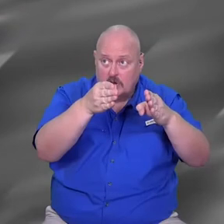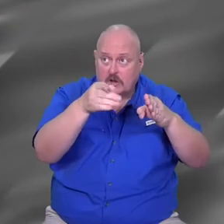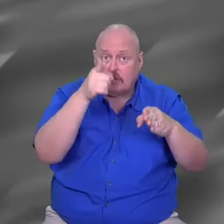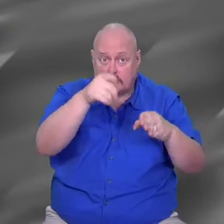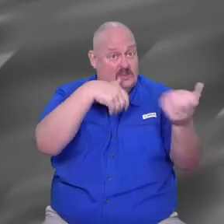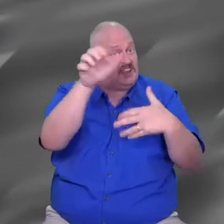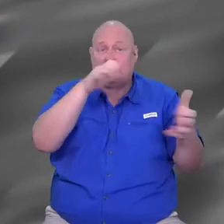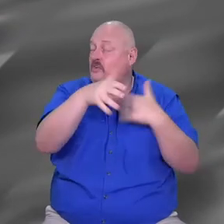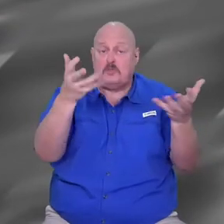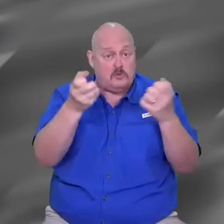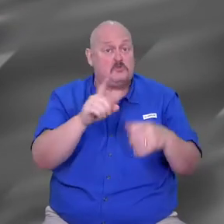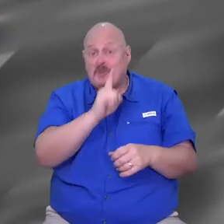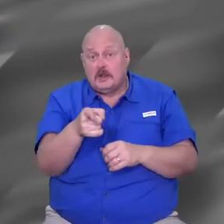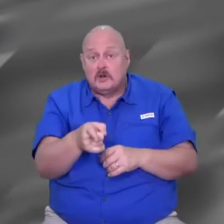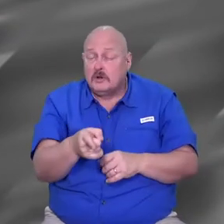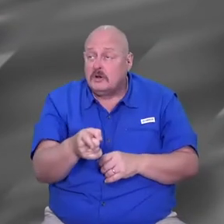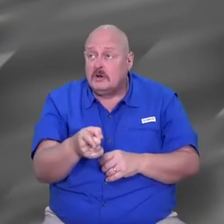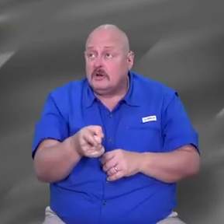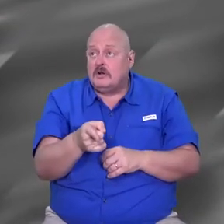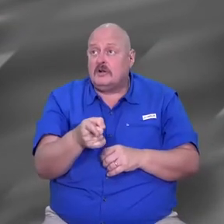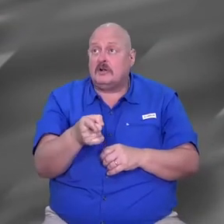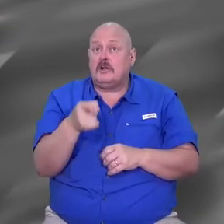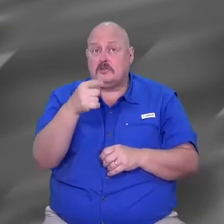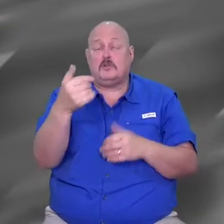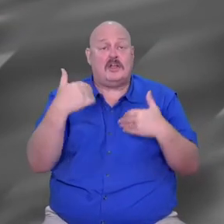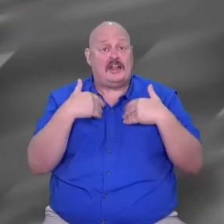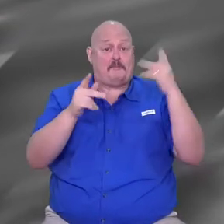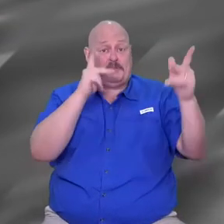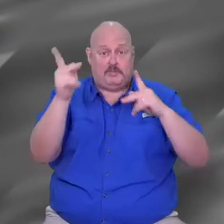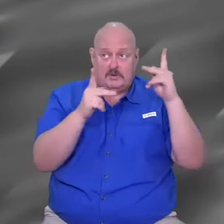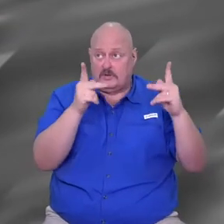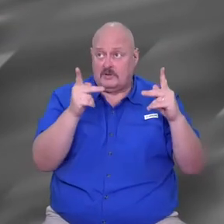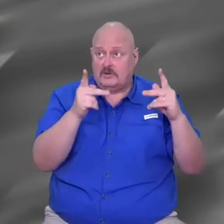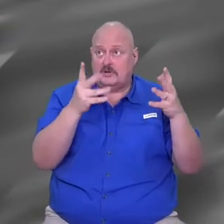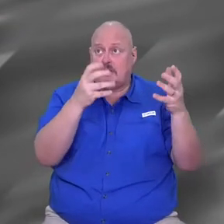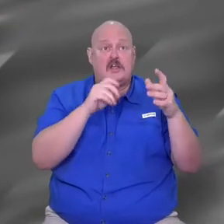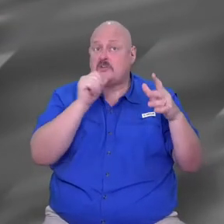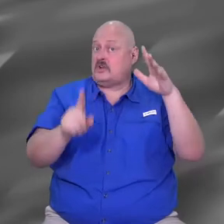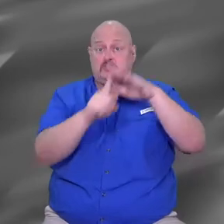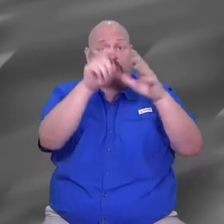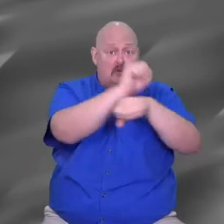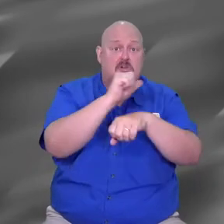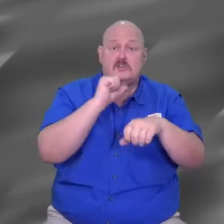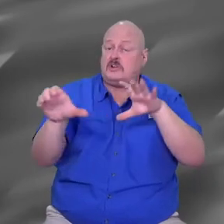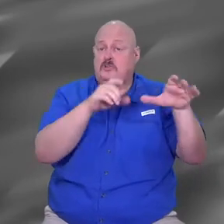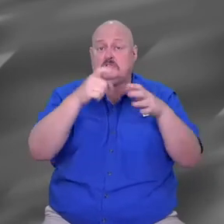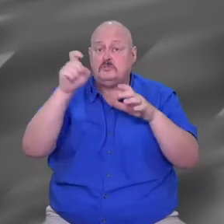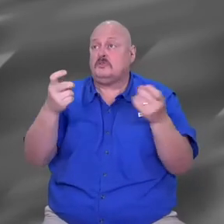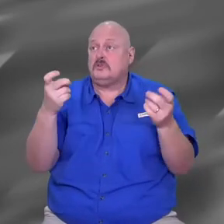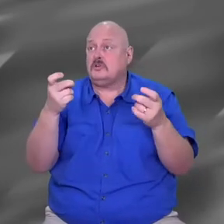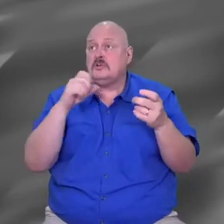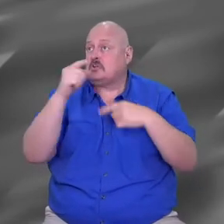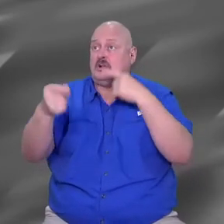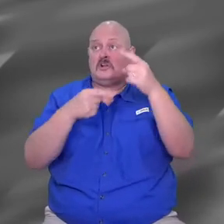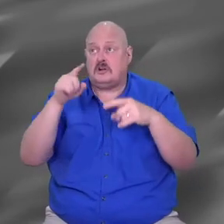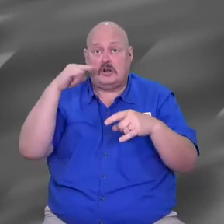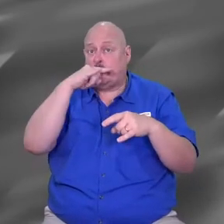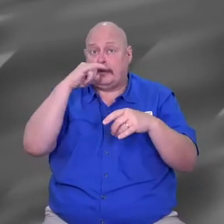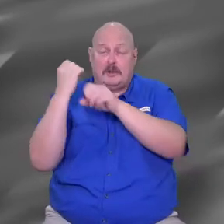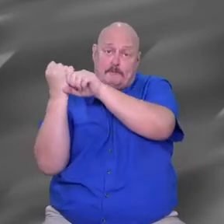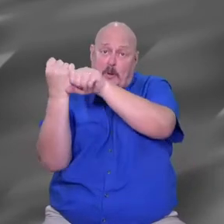laugh all you want, but it's real. You've got individuals who won't show up for work, won't do what they're supposed to do. They won't go to their kid's